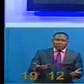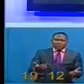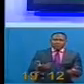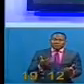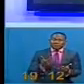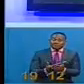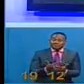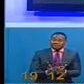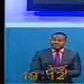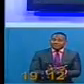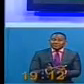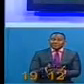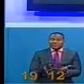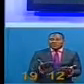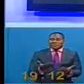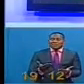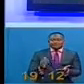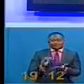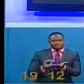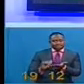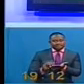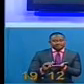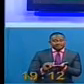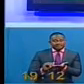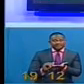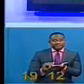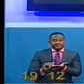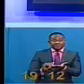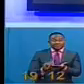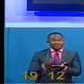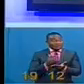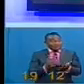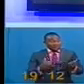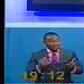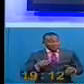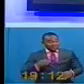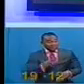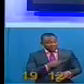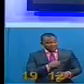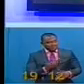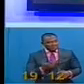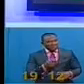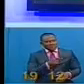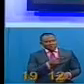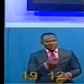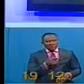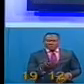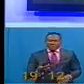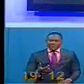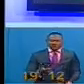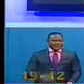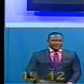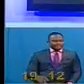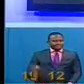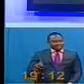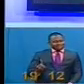the Public Accounts Committee pardons him. However, some members of the Public Accounts Committee insisted